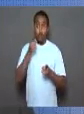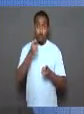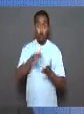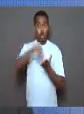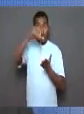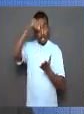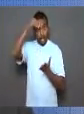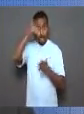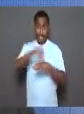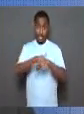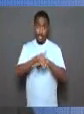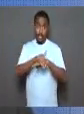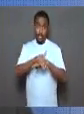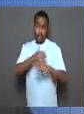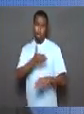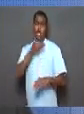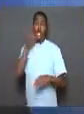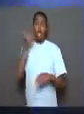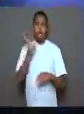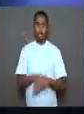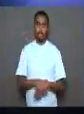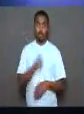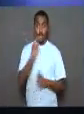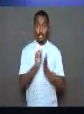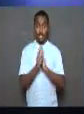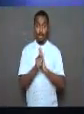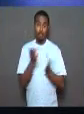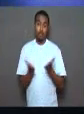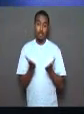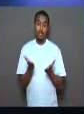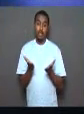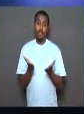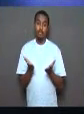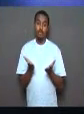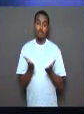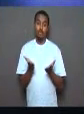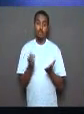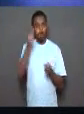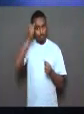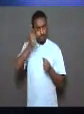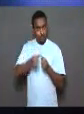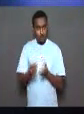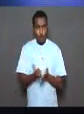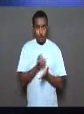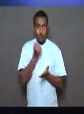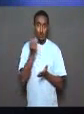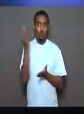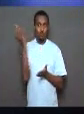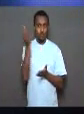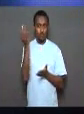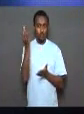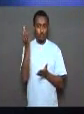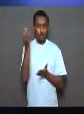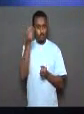maximizing your learning in English. One example might be to take notes during the